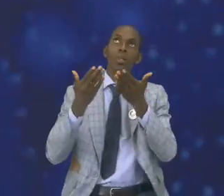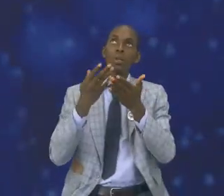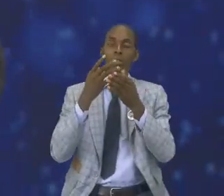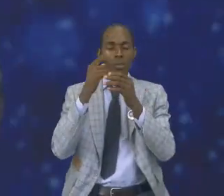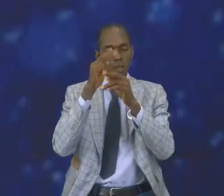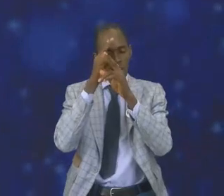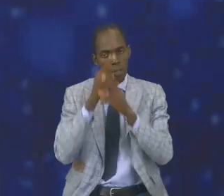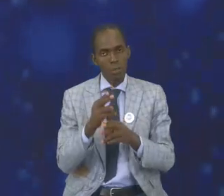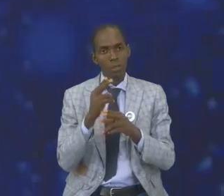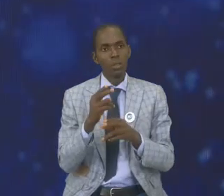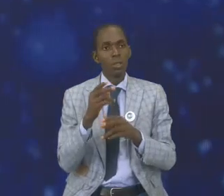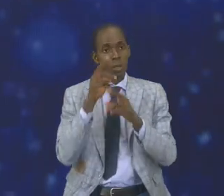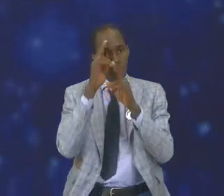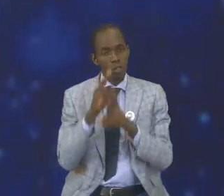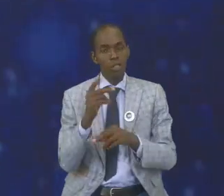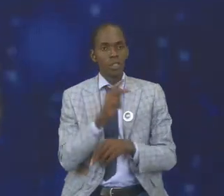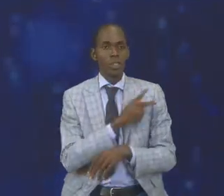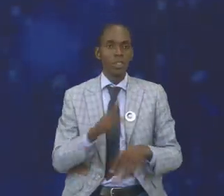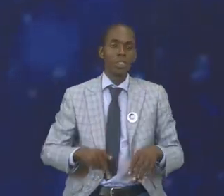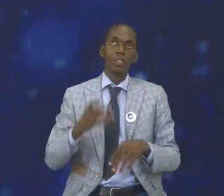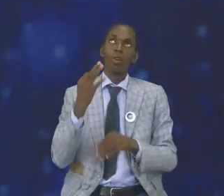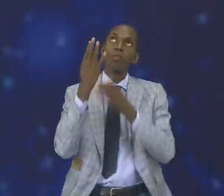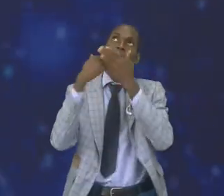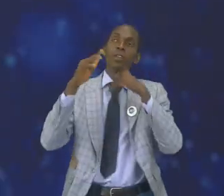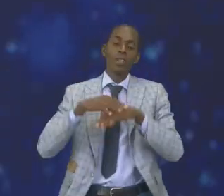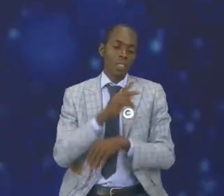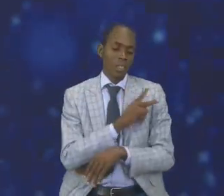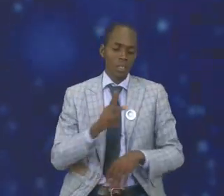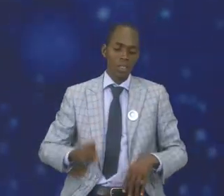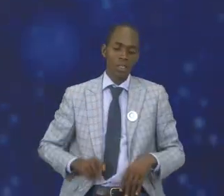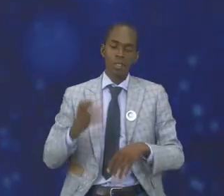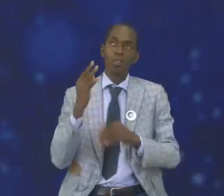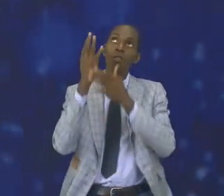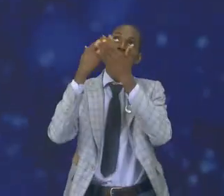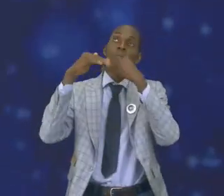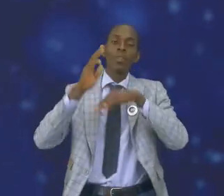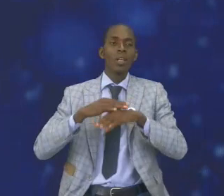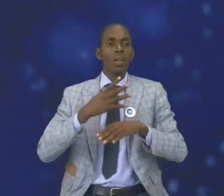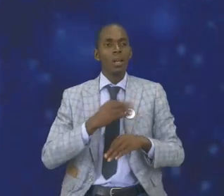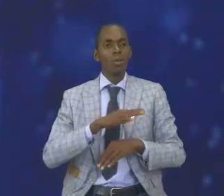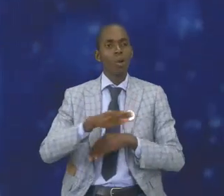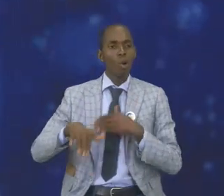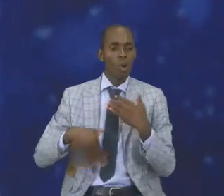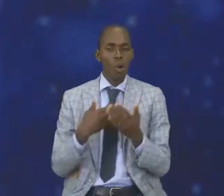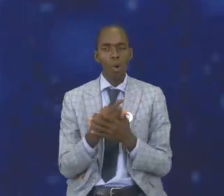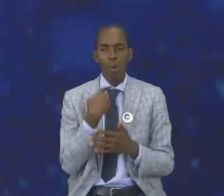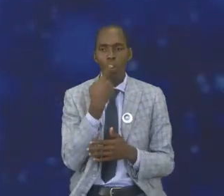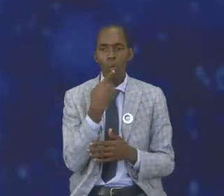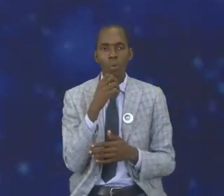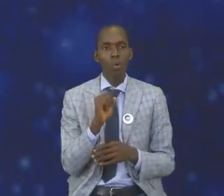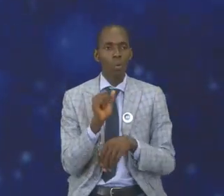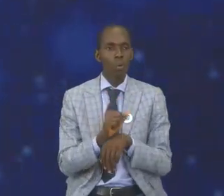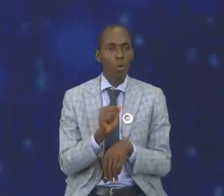of heaven, the King of heaven, the King of heaven, and all whose works are truth and